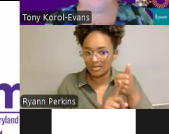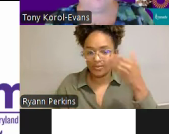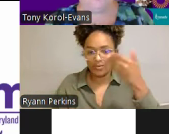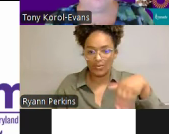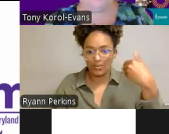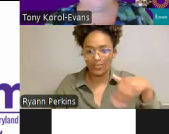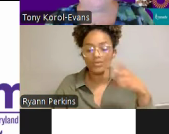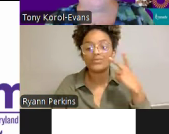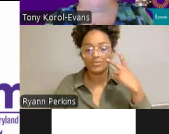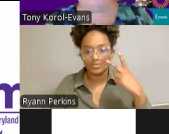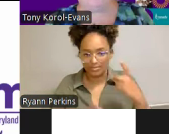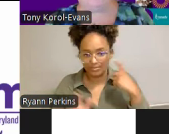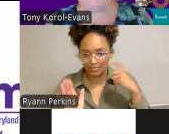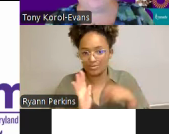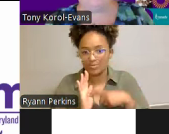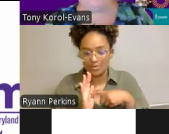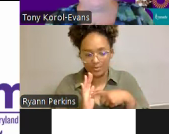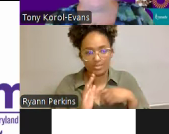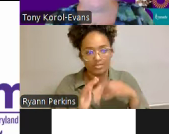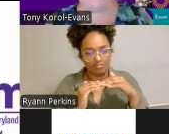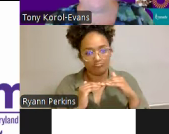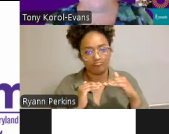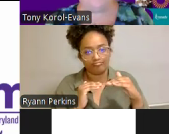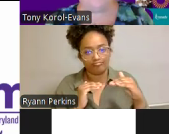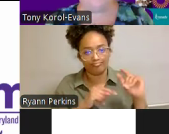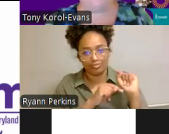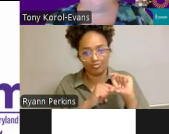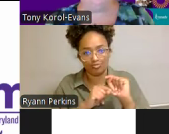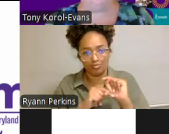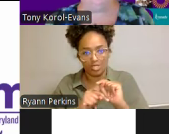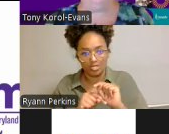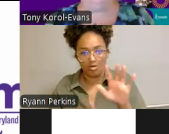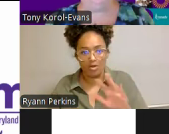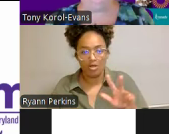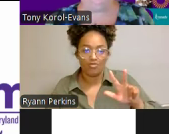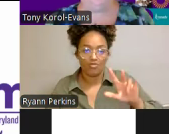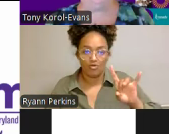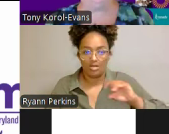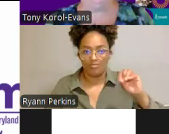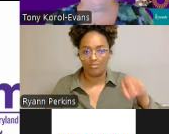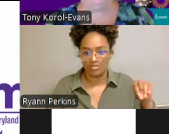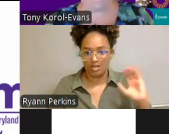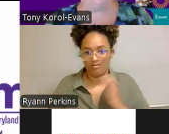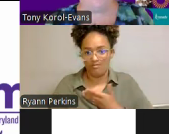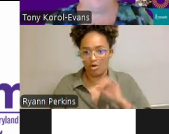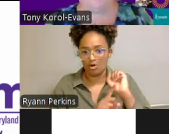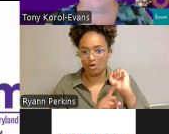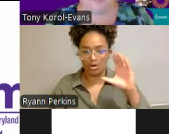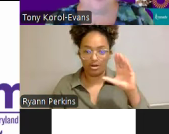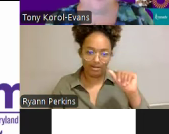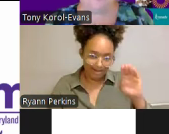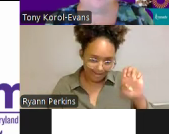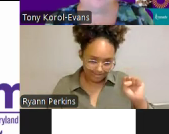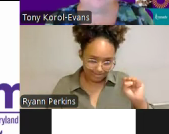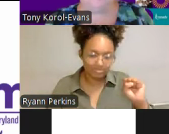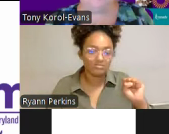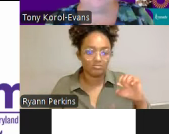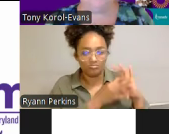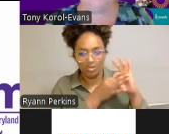we have seen here. And it's about 38% of our cases appear to be murder-suicides.